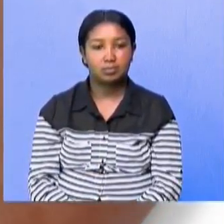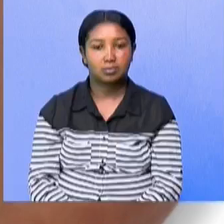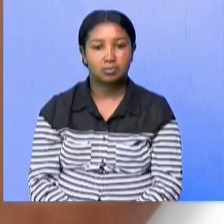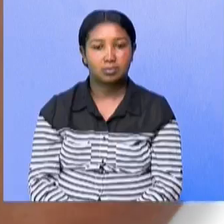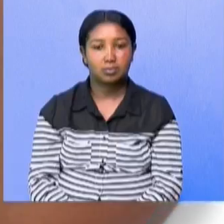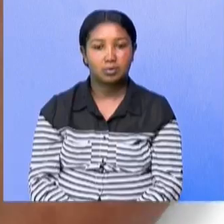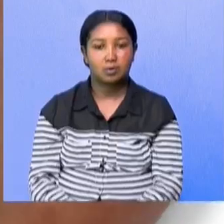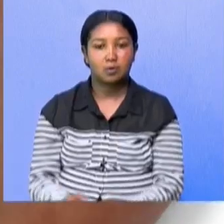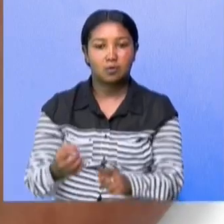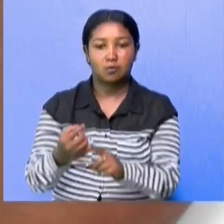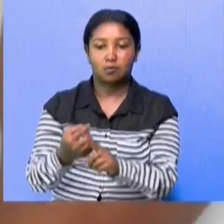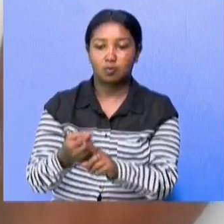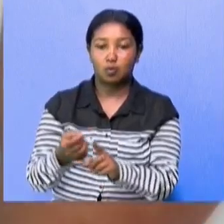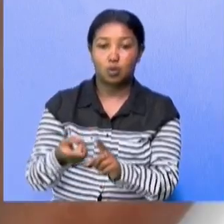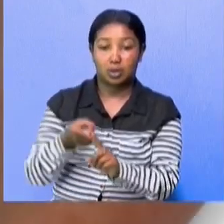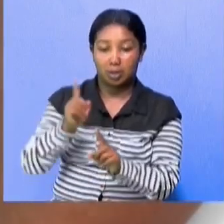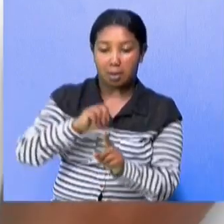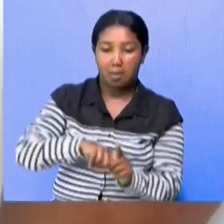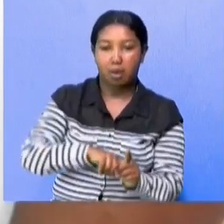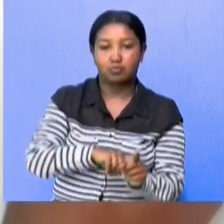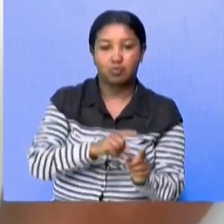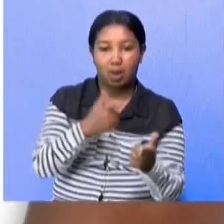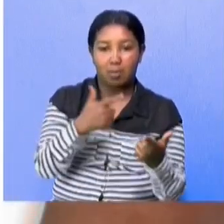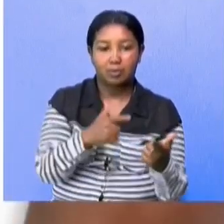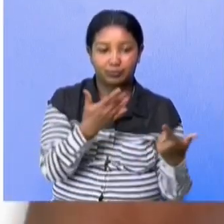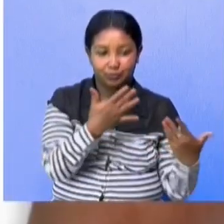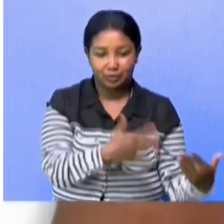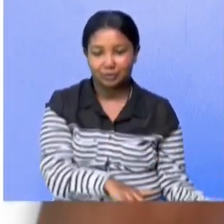from the library,